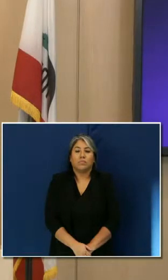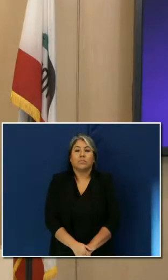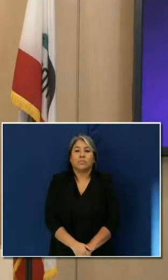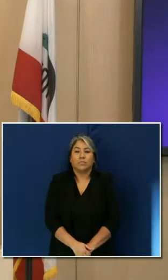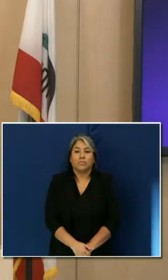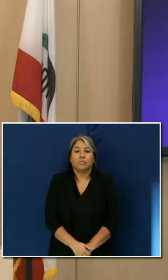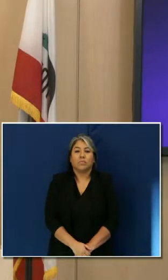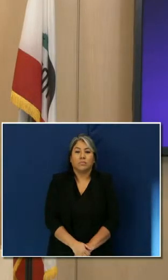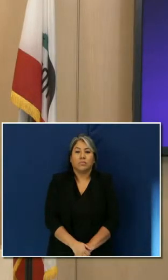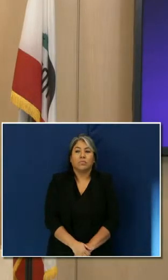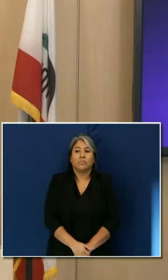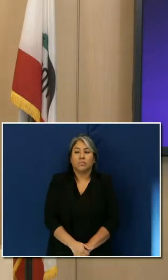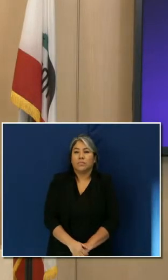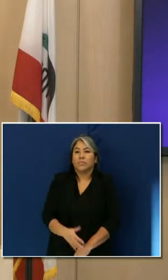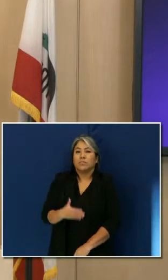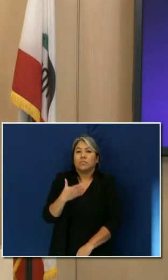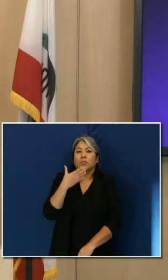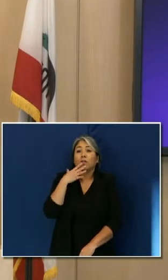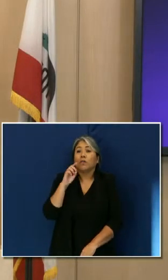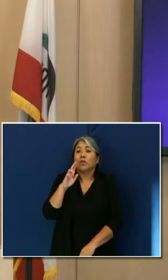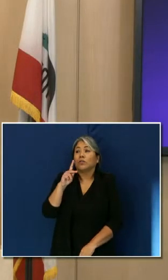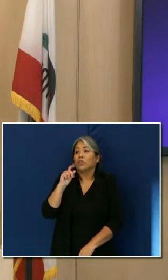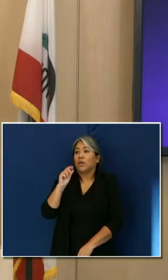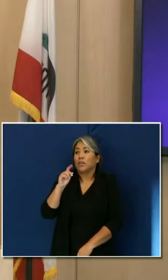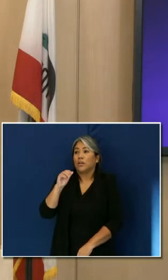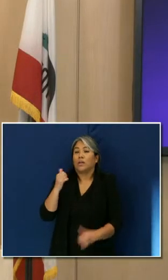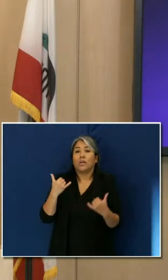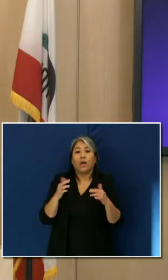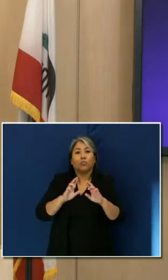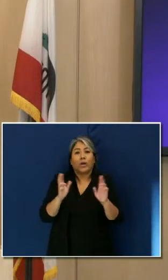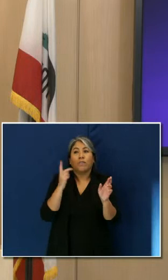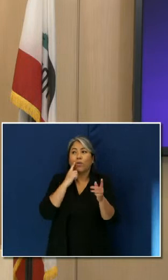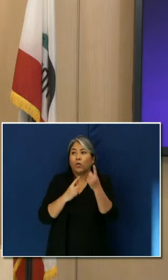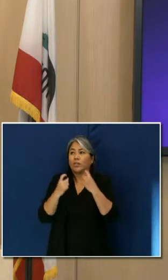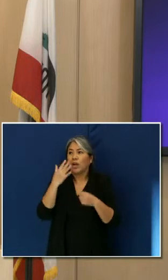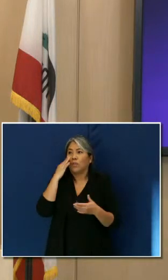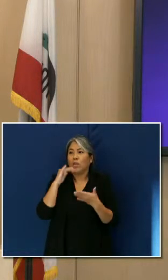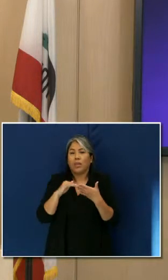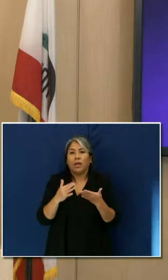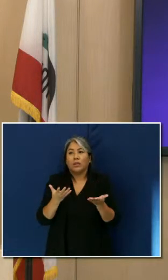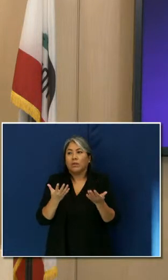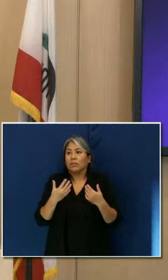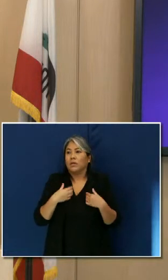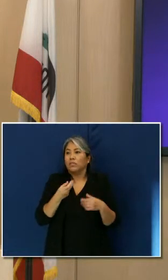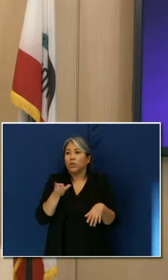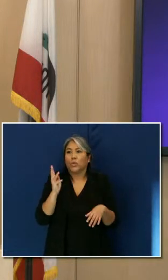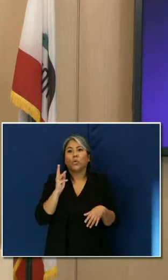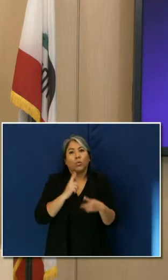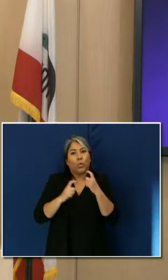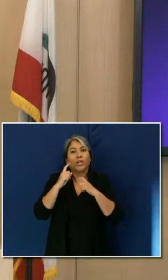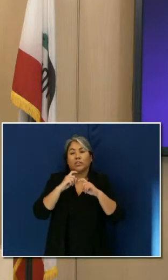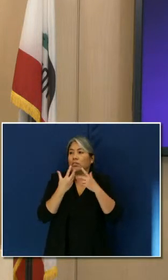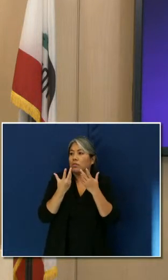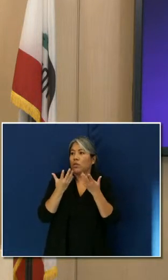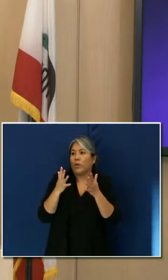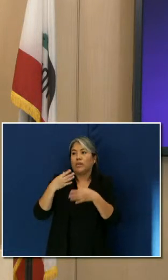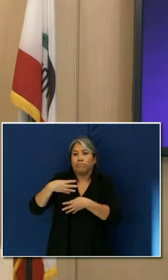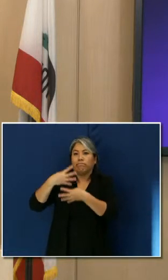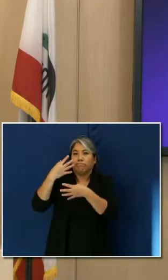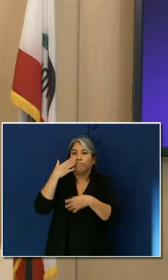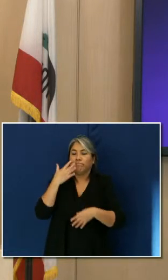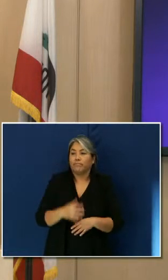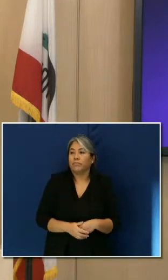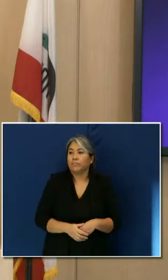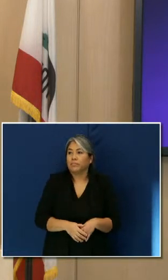Thank you, Dr. Kadakia. We'll go right into the questions now, and I know we've got a number of questions lined up already.